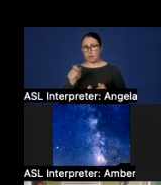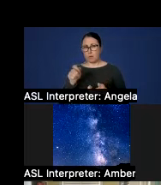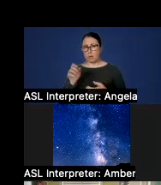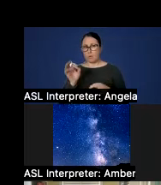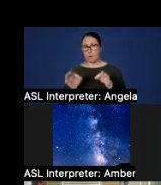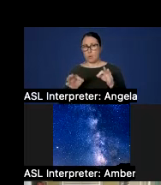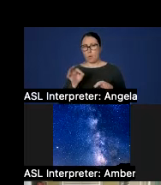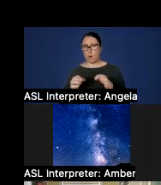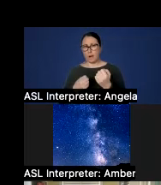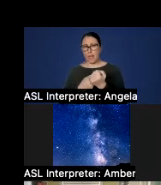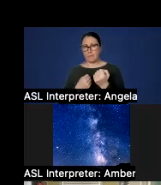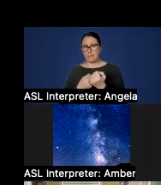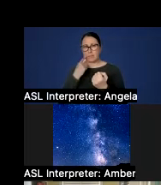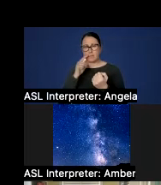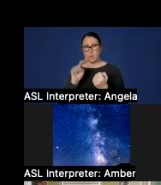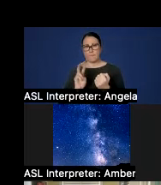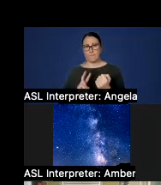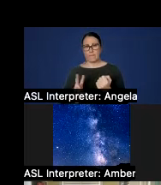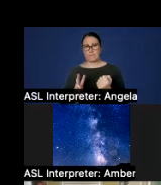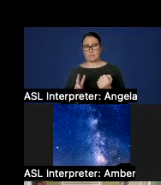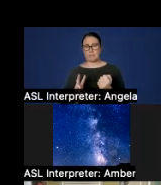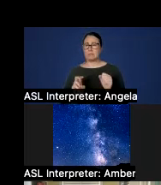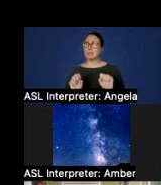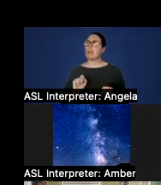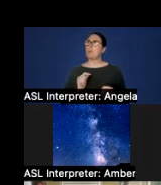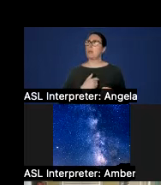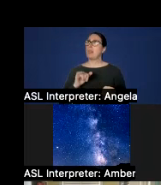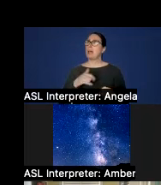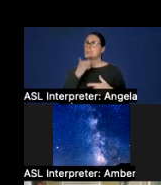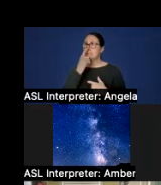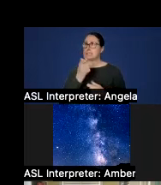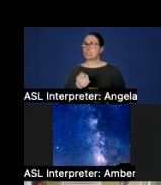Can we pay for court advocates for victims? That's an interestingly